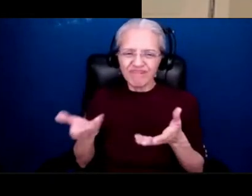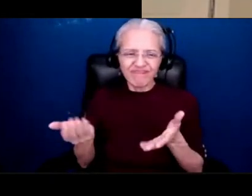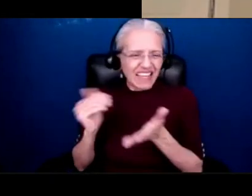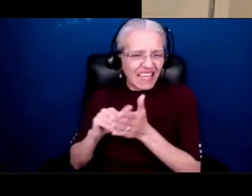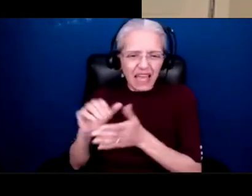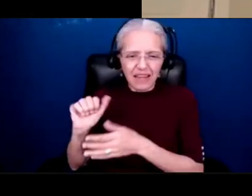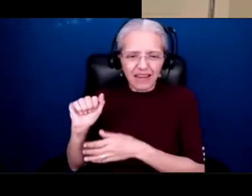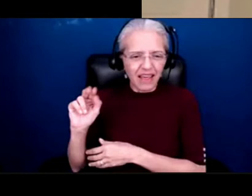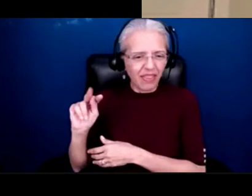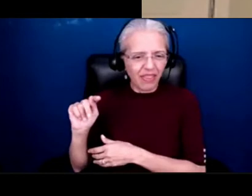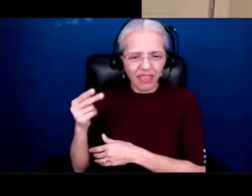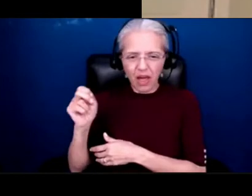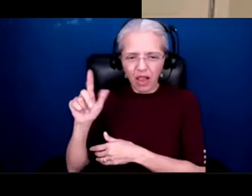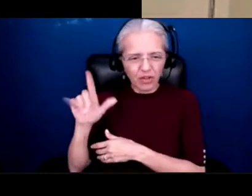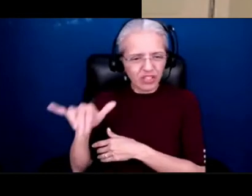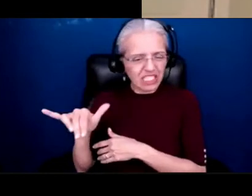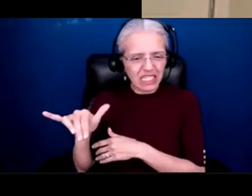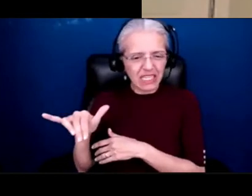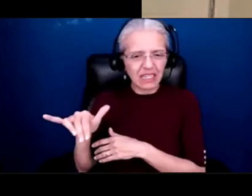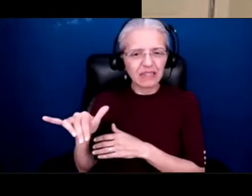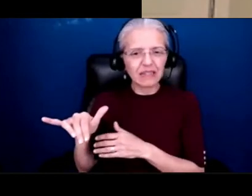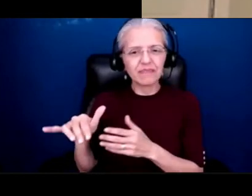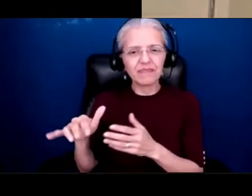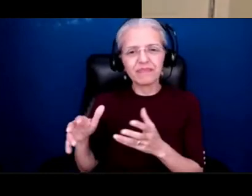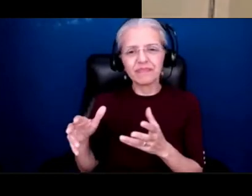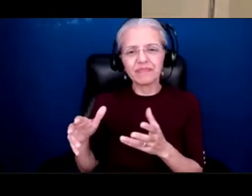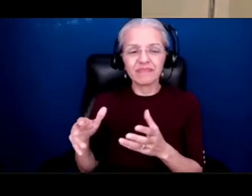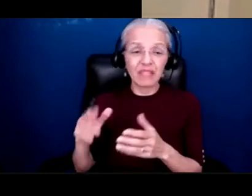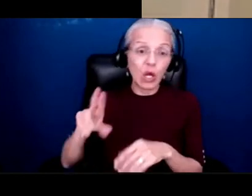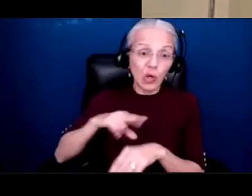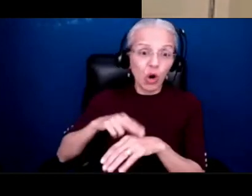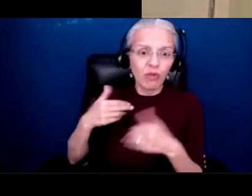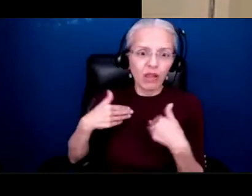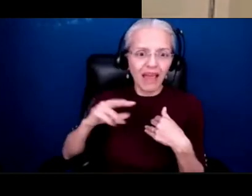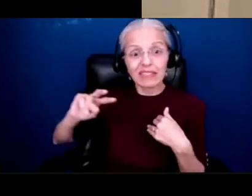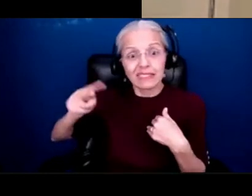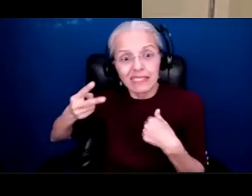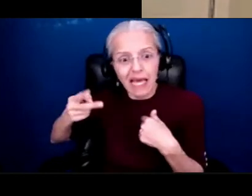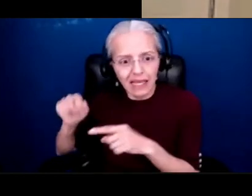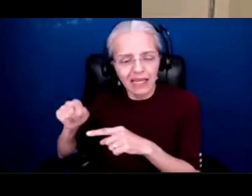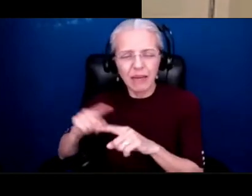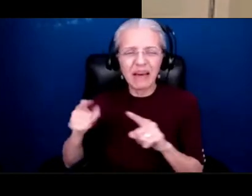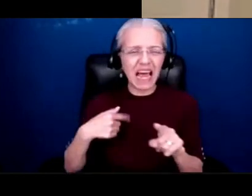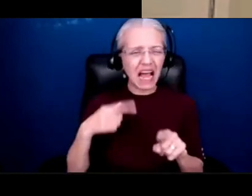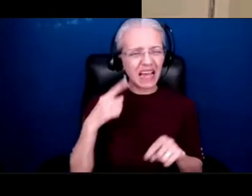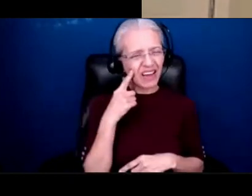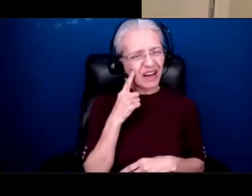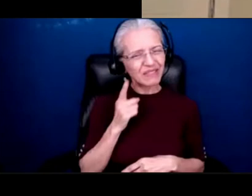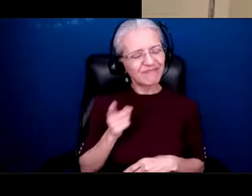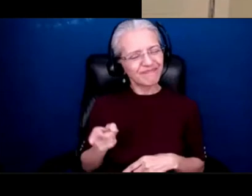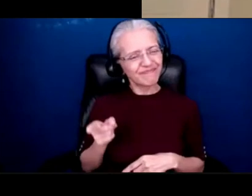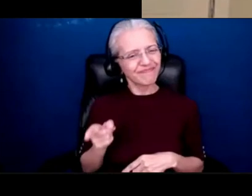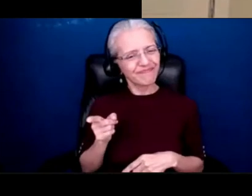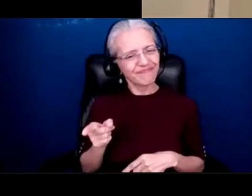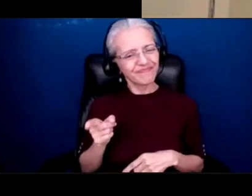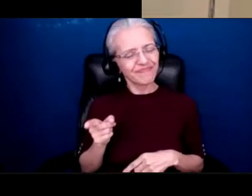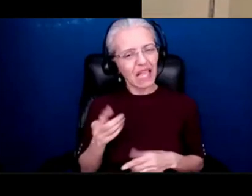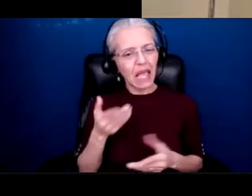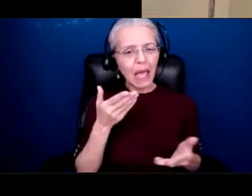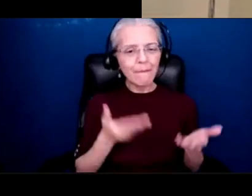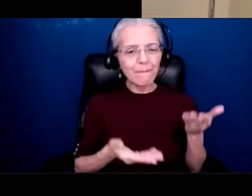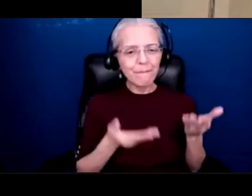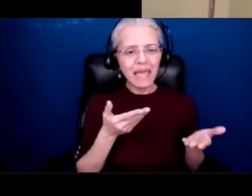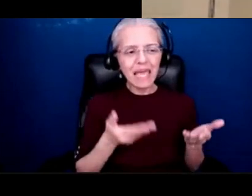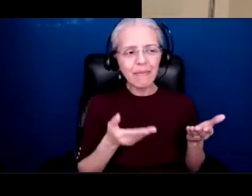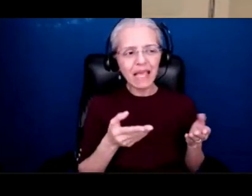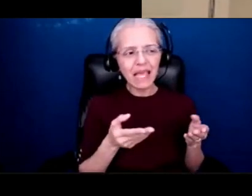been easily a follow-up anthology, you know, I thought, oh, you know, maybe